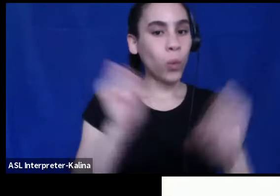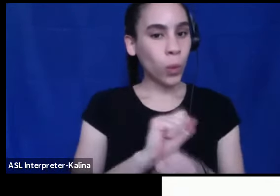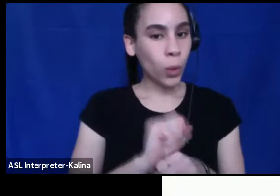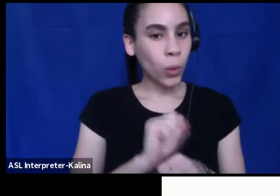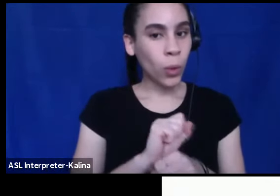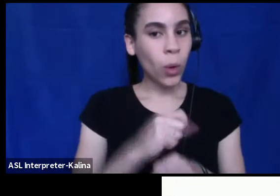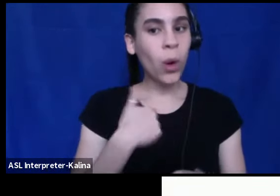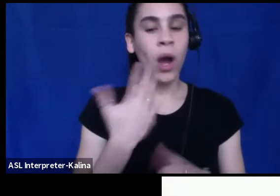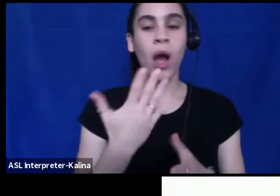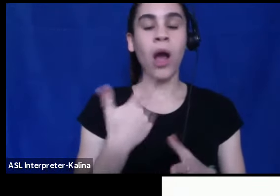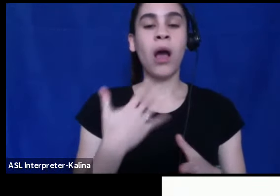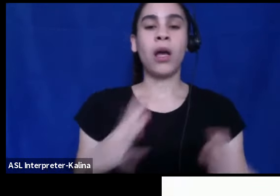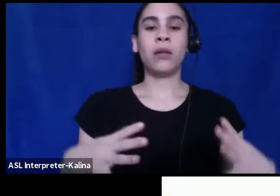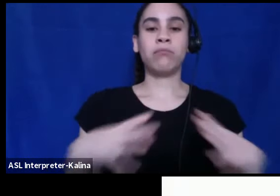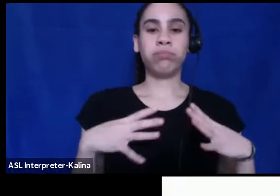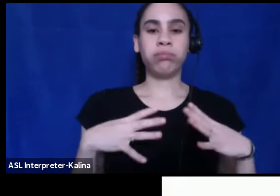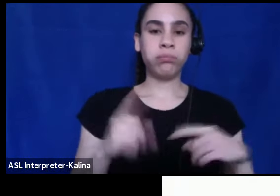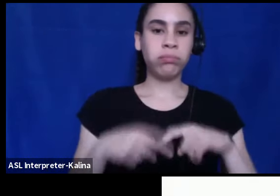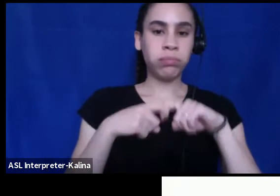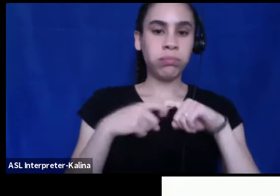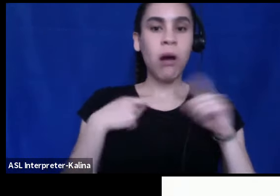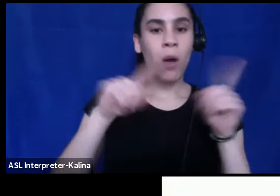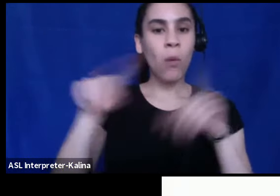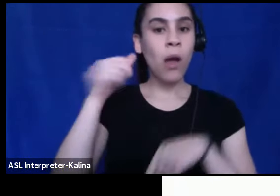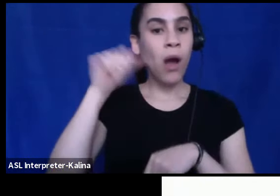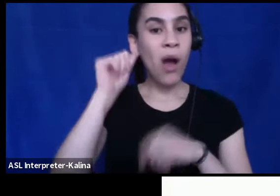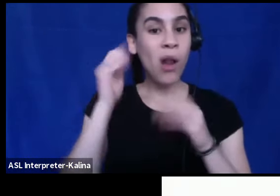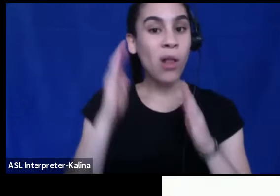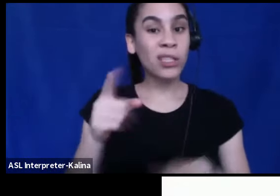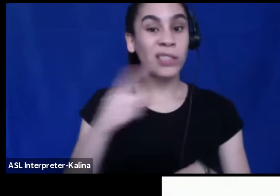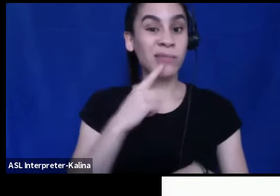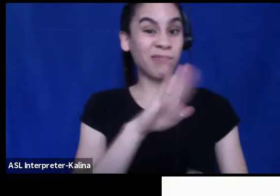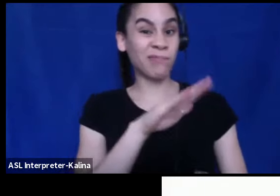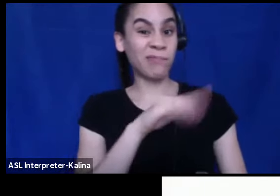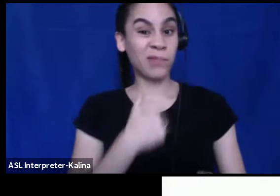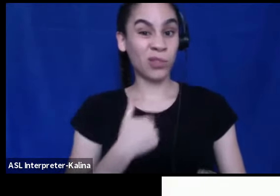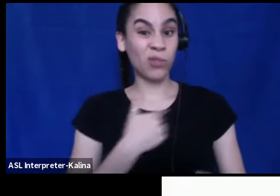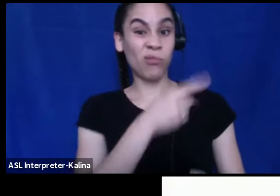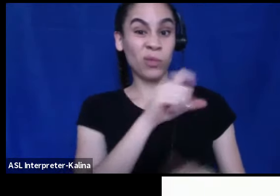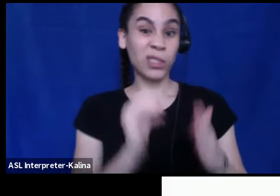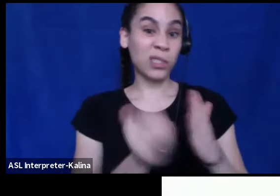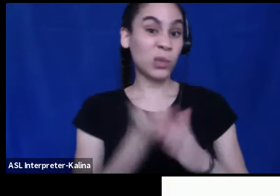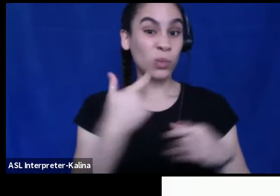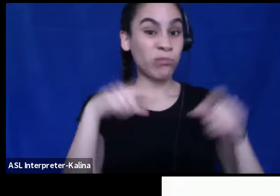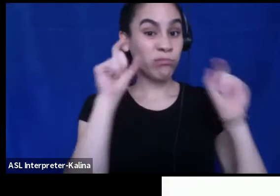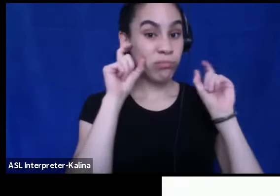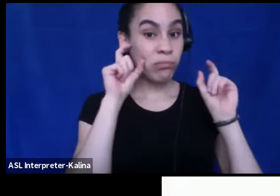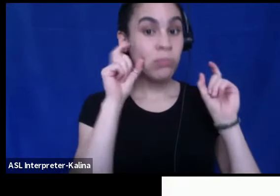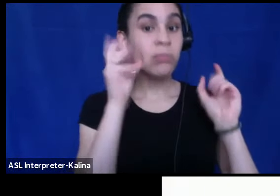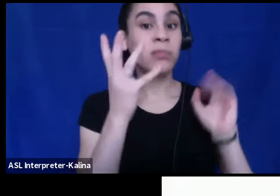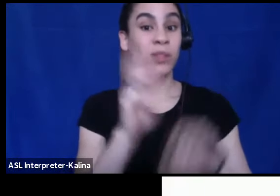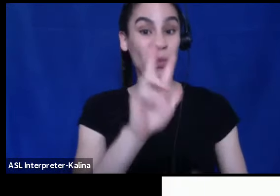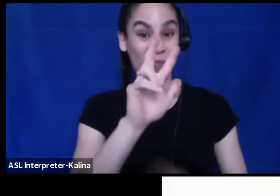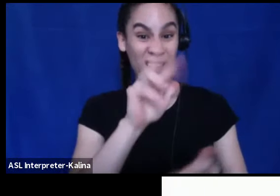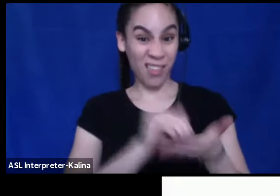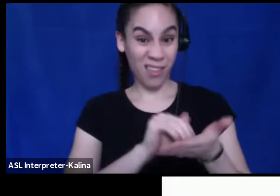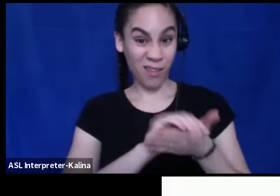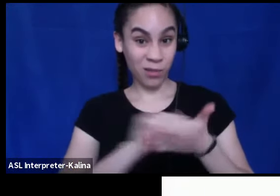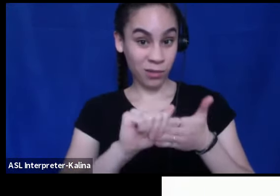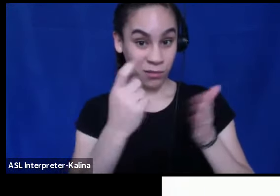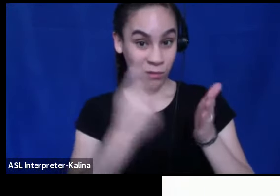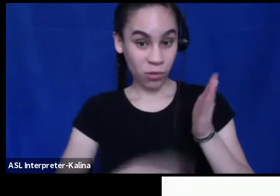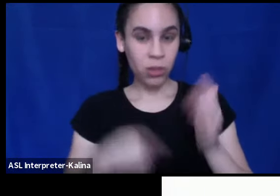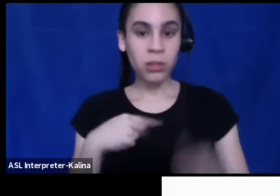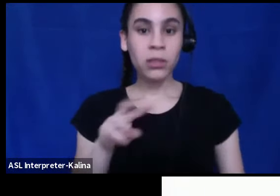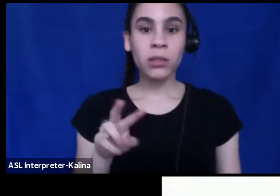took a quick break from work, went to my audiologist, and they said, I'm sorry, you need new hearing aids. and that's $3,000. And I did not have